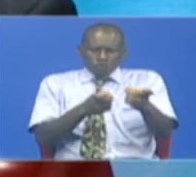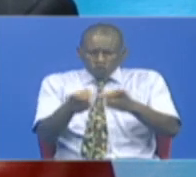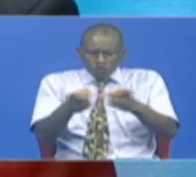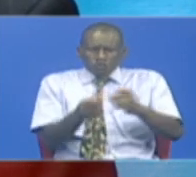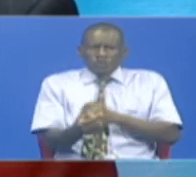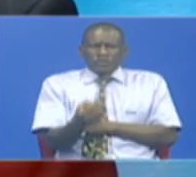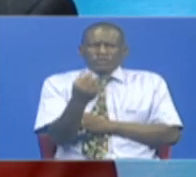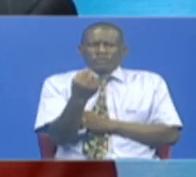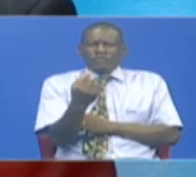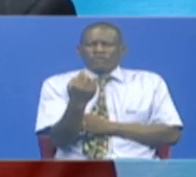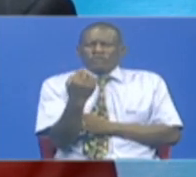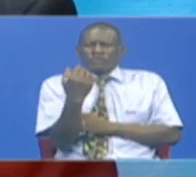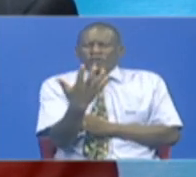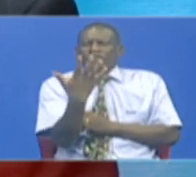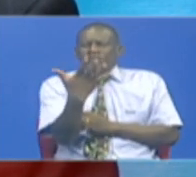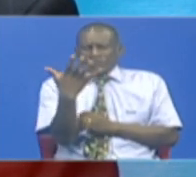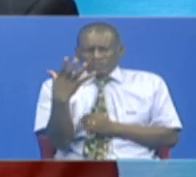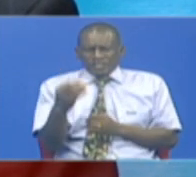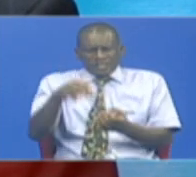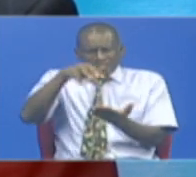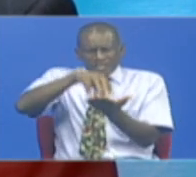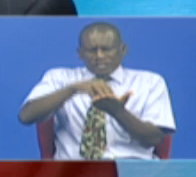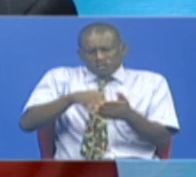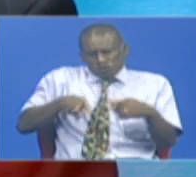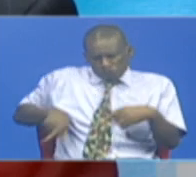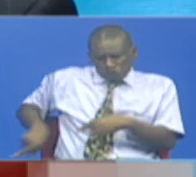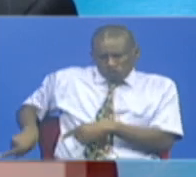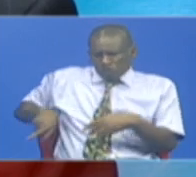550 cases, out of which